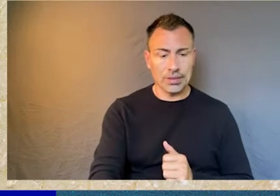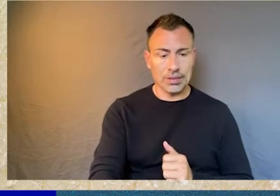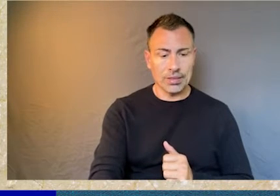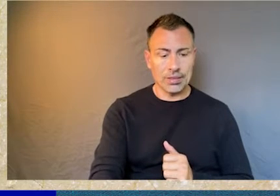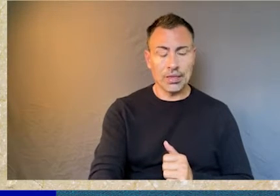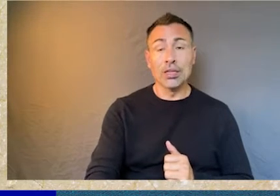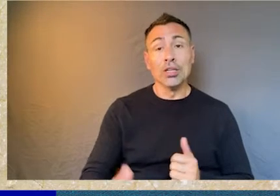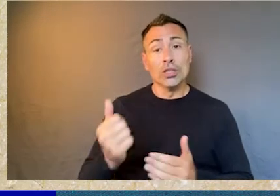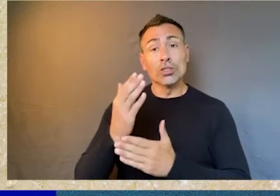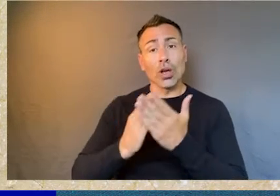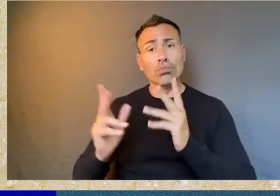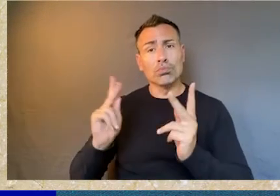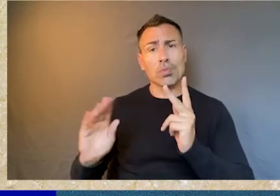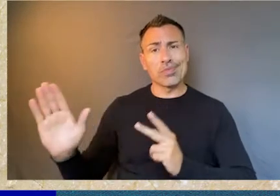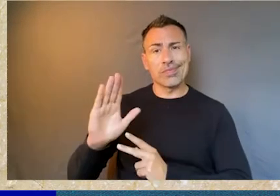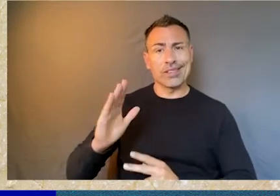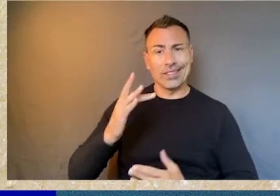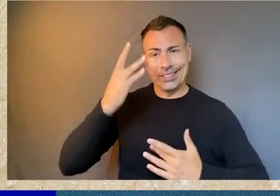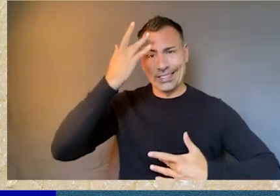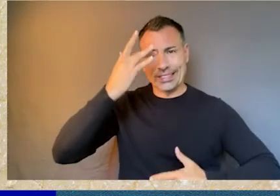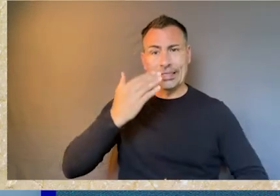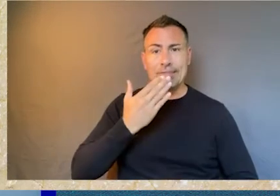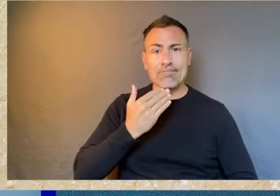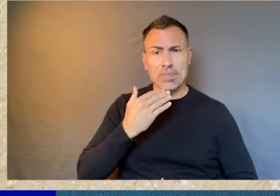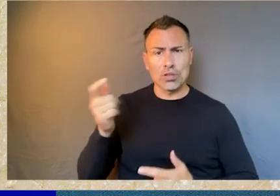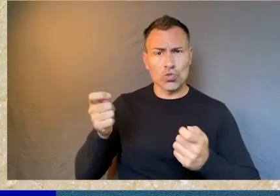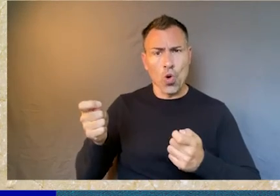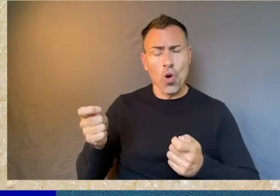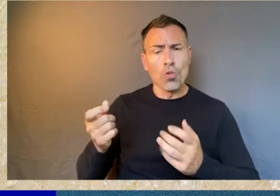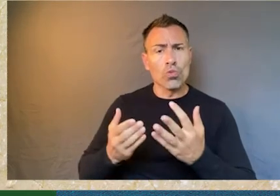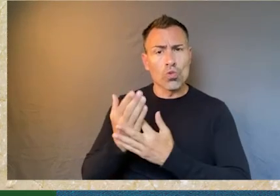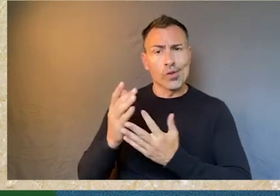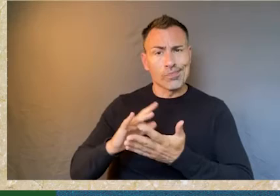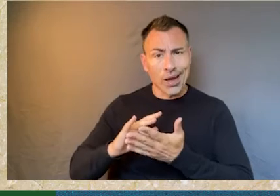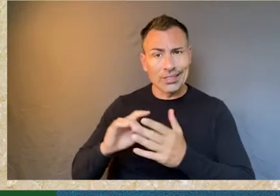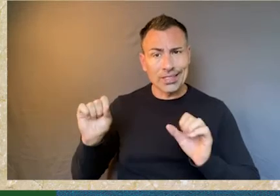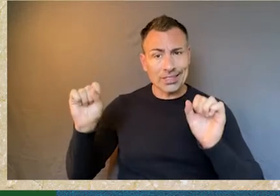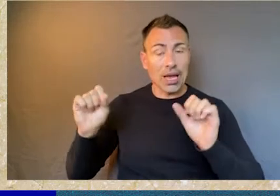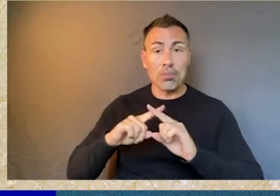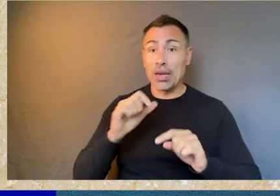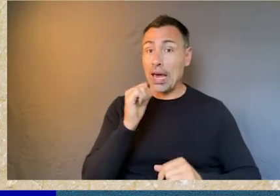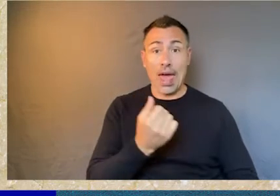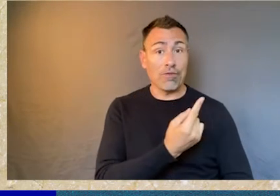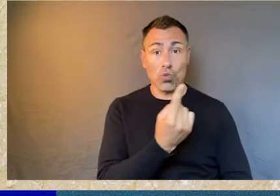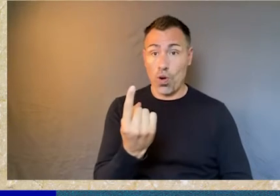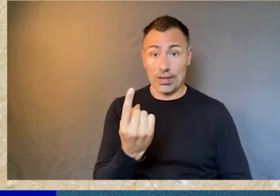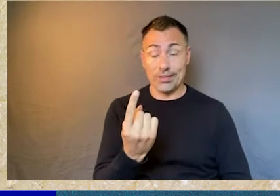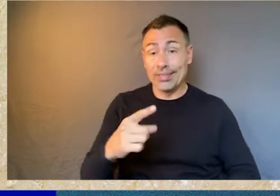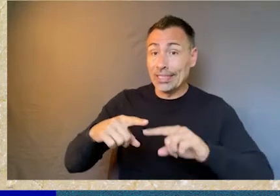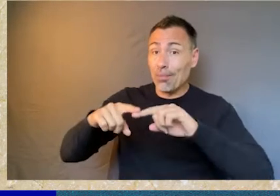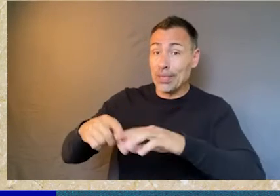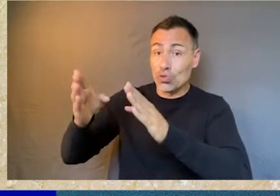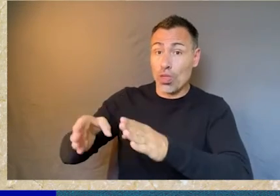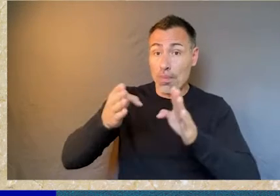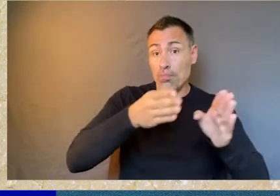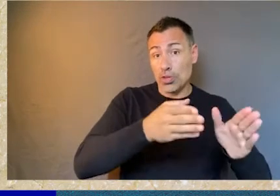and diet, but not everybody's. So it would depend on the individual person and how their disability is manifested and how they're working with